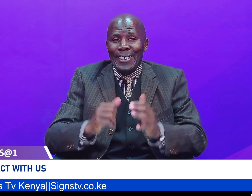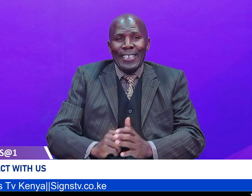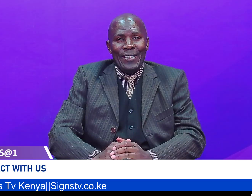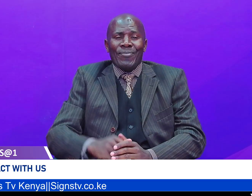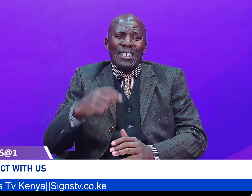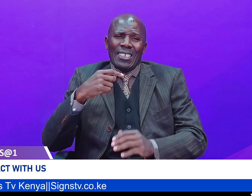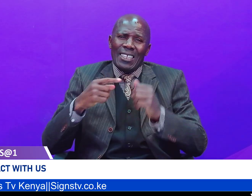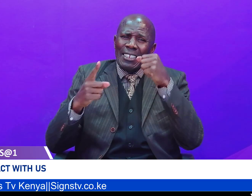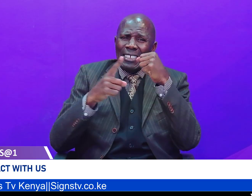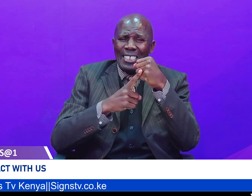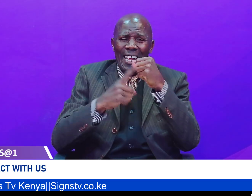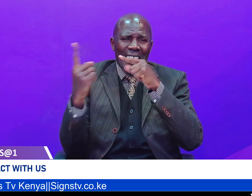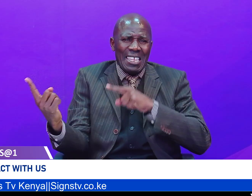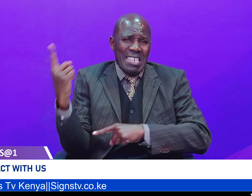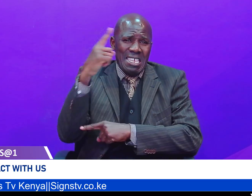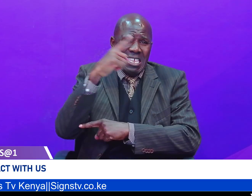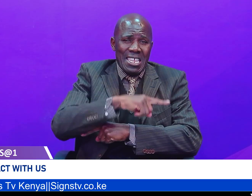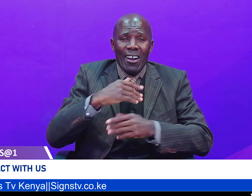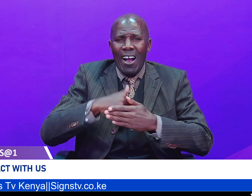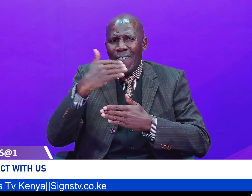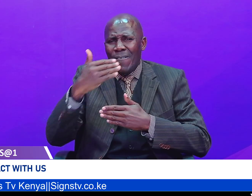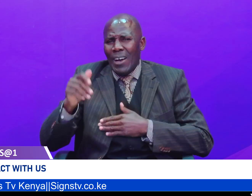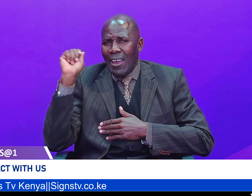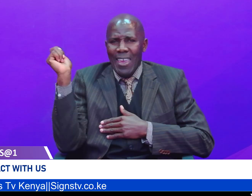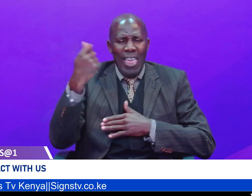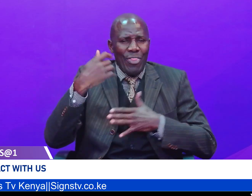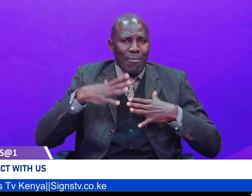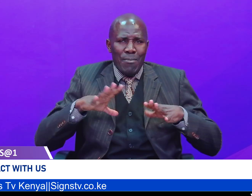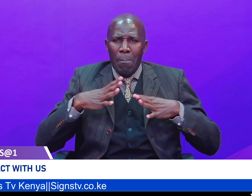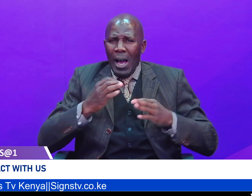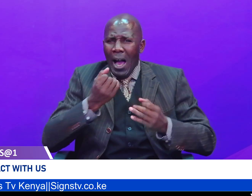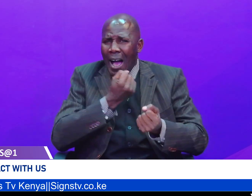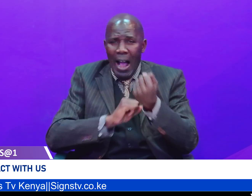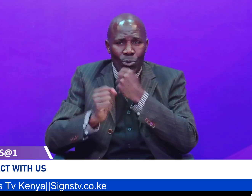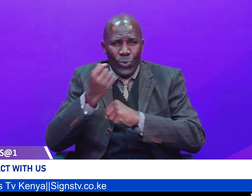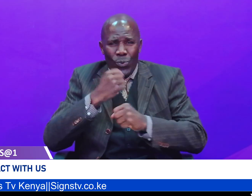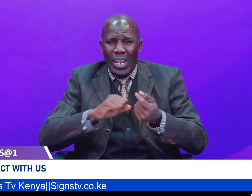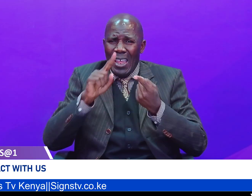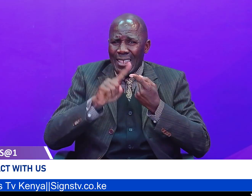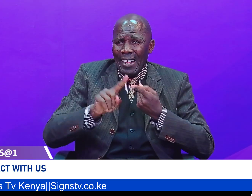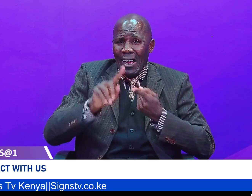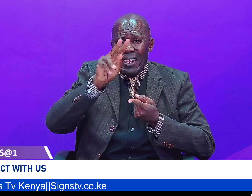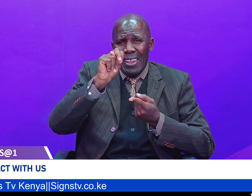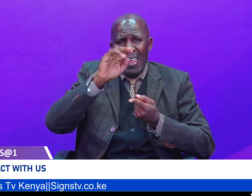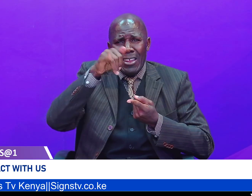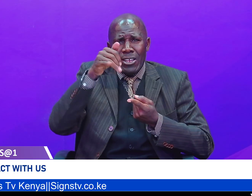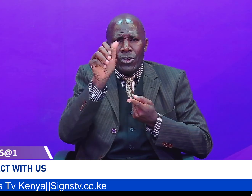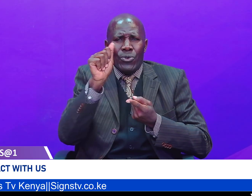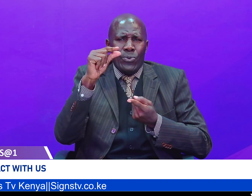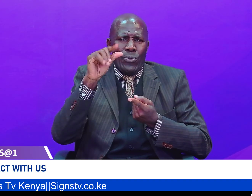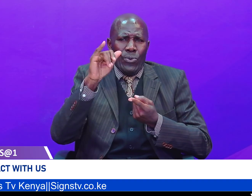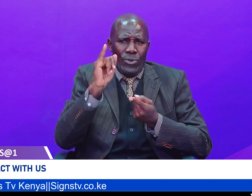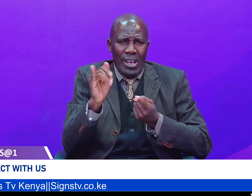the voicing Irene Chibiwot. Let's focus on our news. 6 days after Kenyan activist Bob Njagi